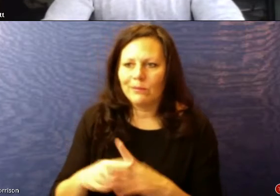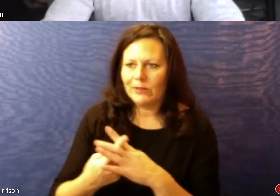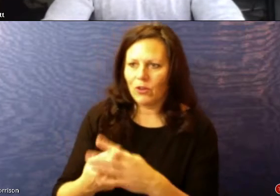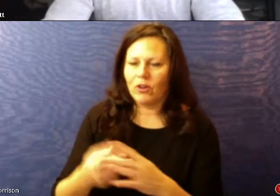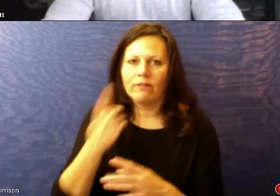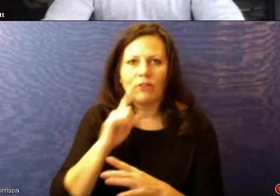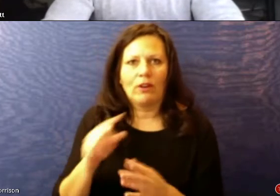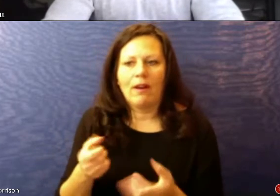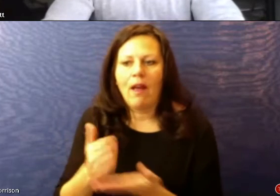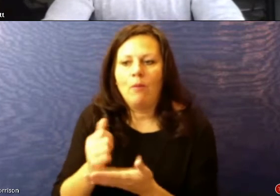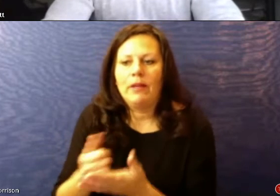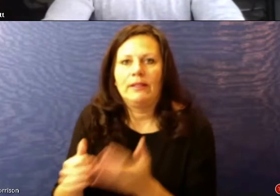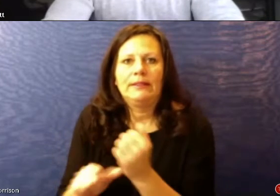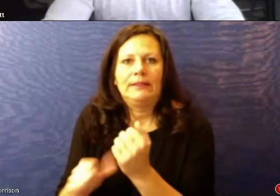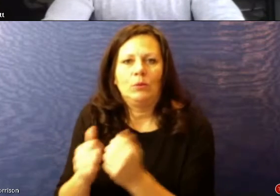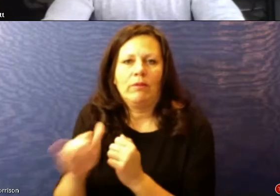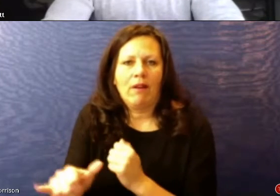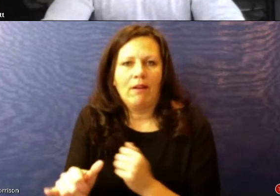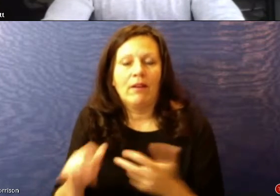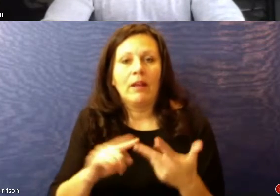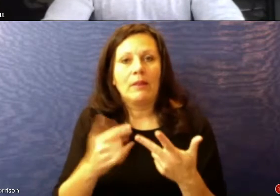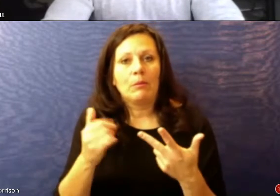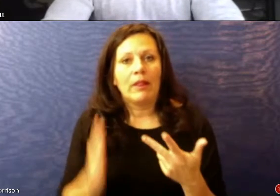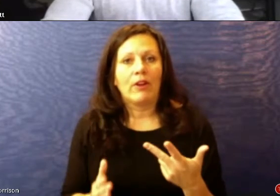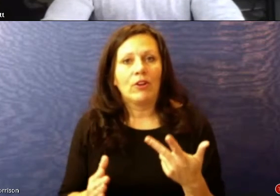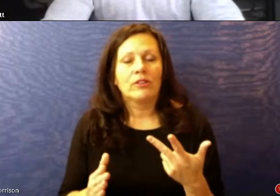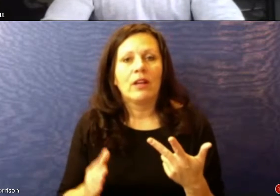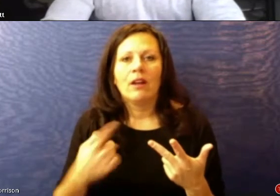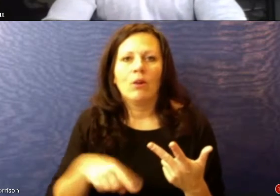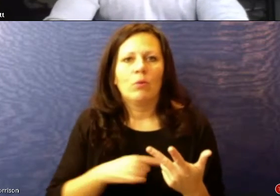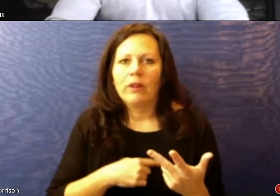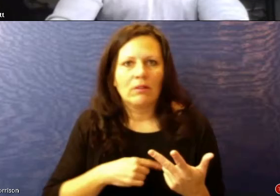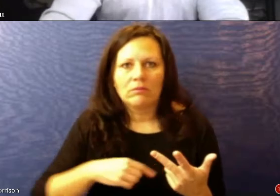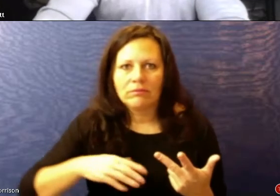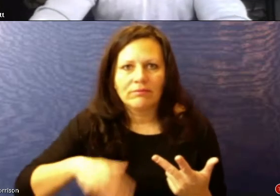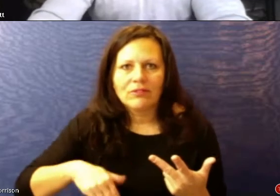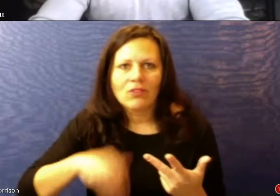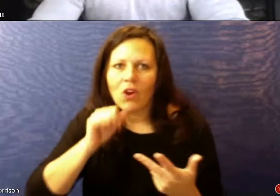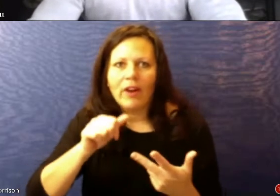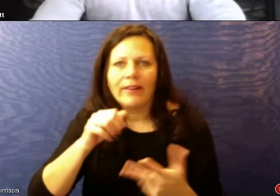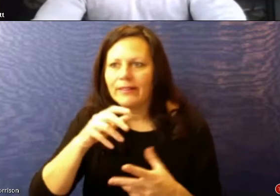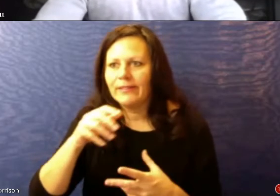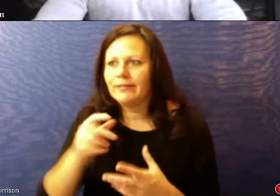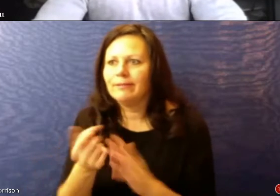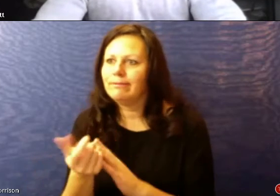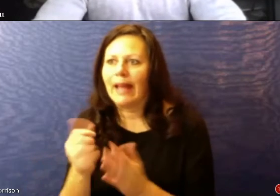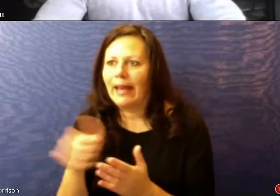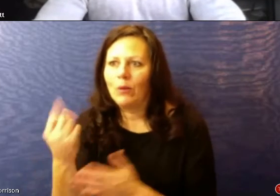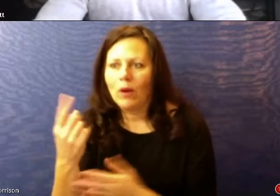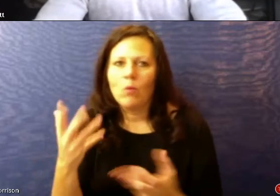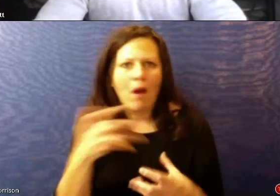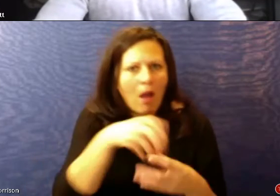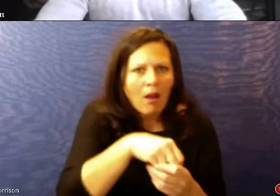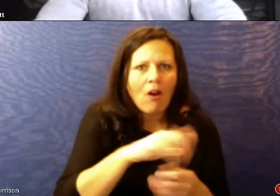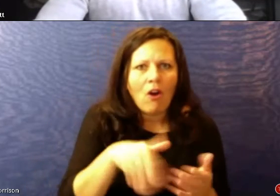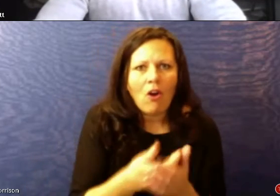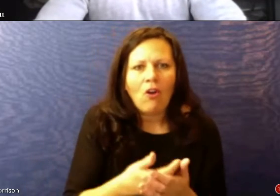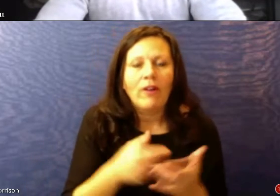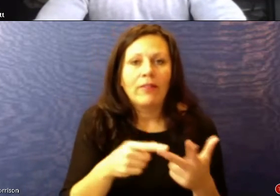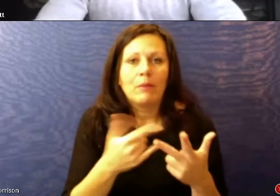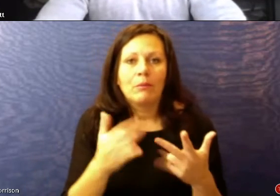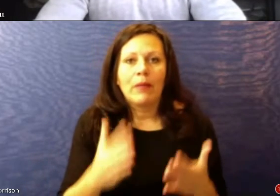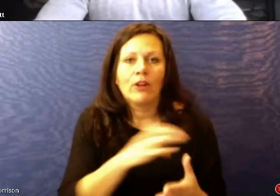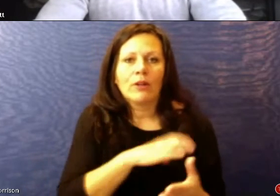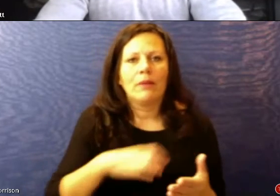player perspective, it's, you know, we were leaving no stone unturned. We have the player committee, which is made up of current players,